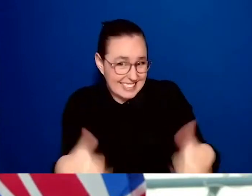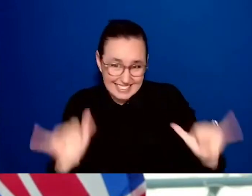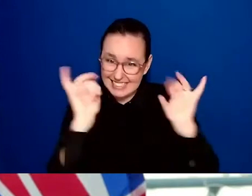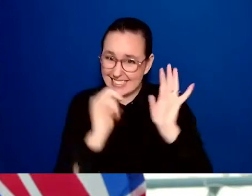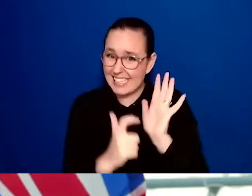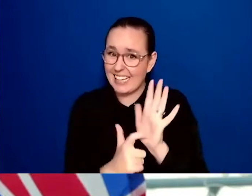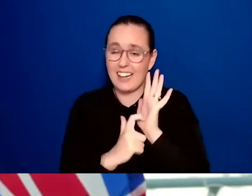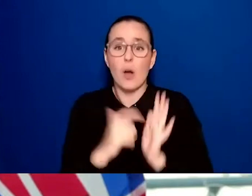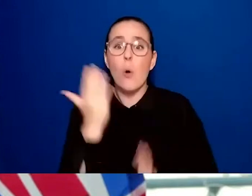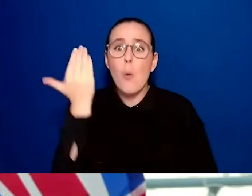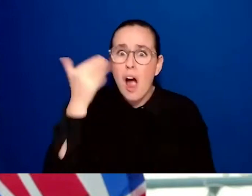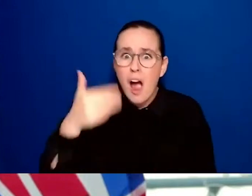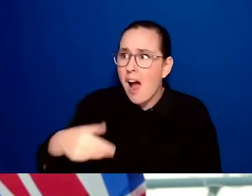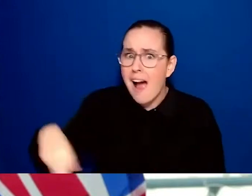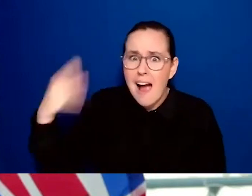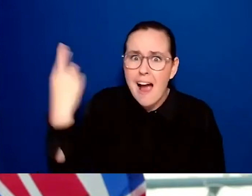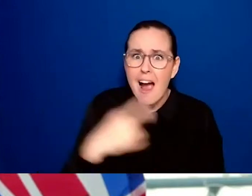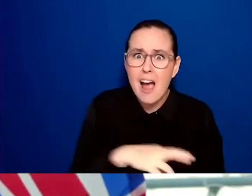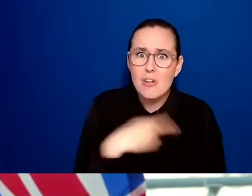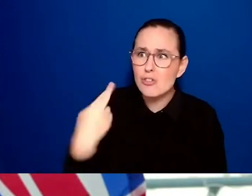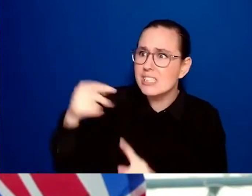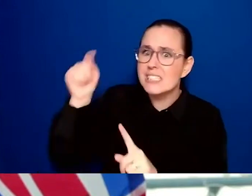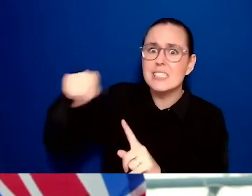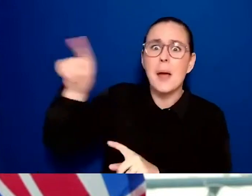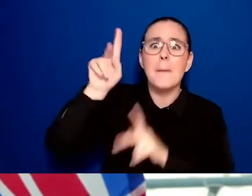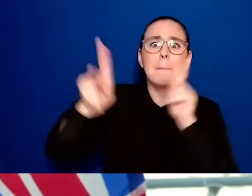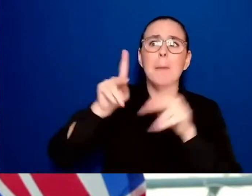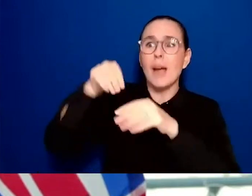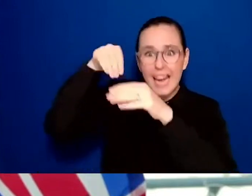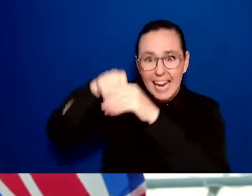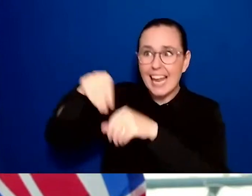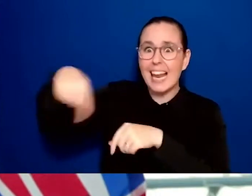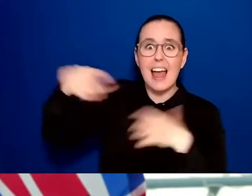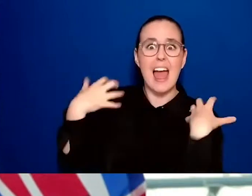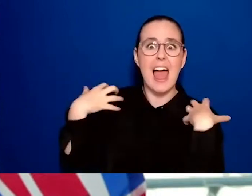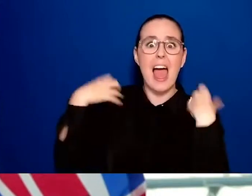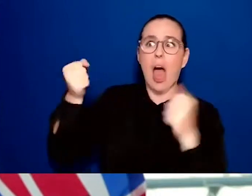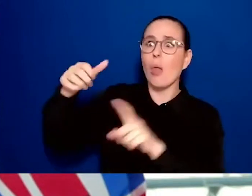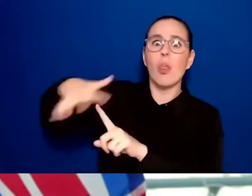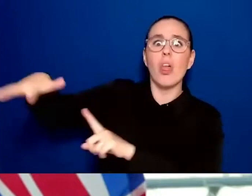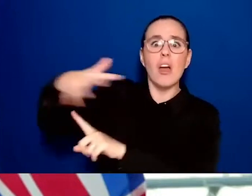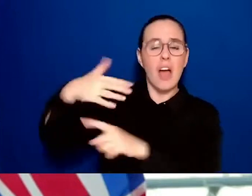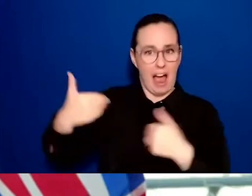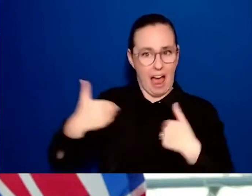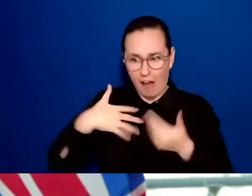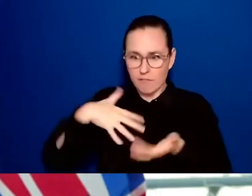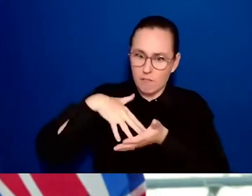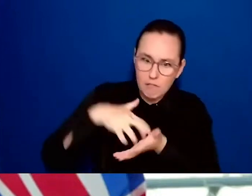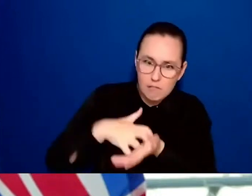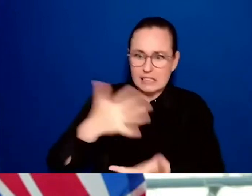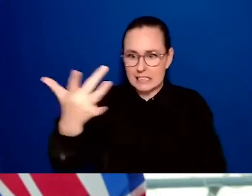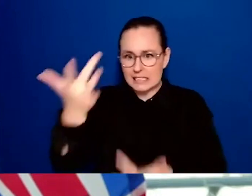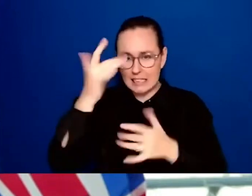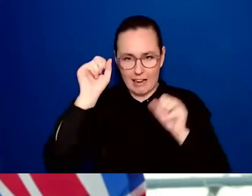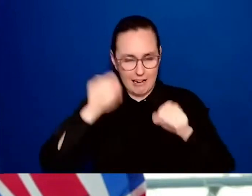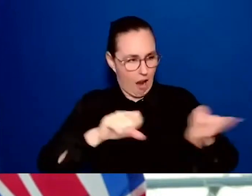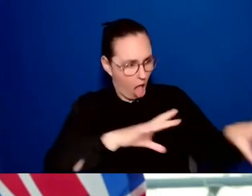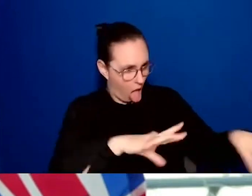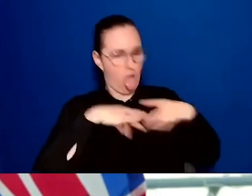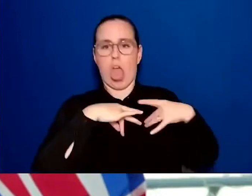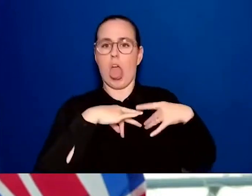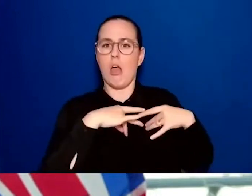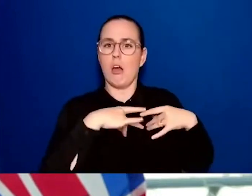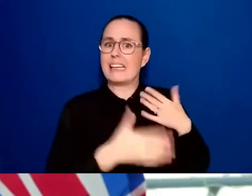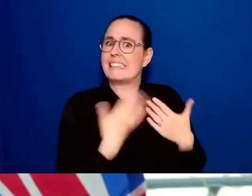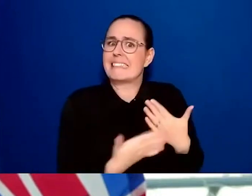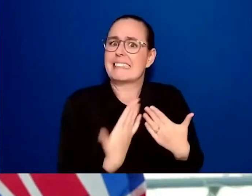are more vulnerable to getting COVID-19. These rules are in place to protect all of us, patients and healthcare workers